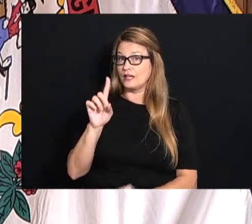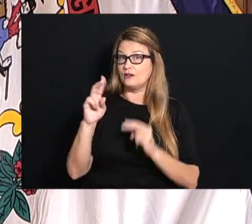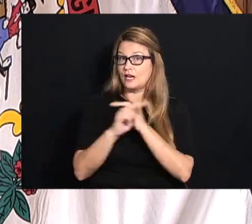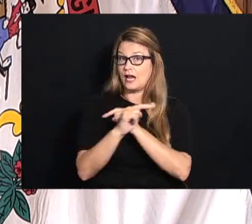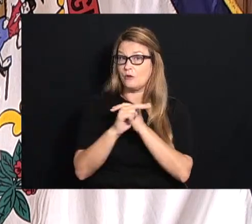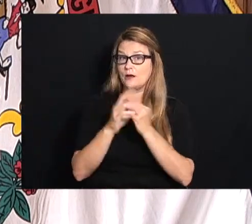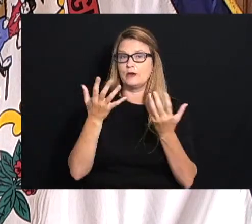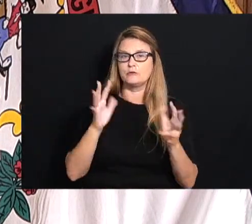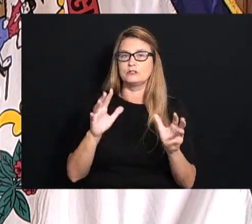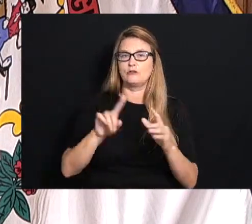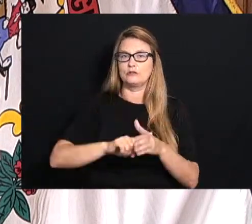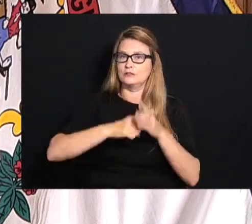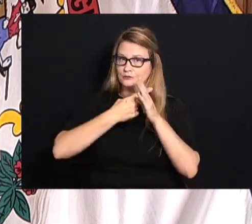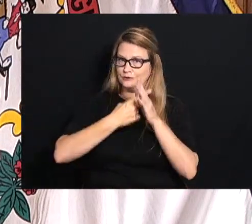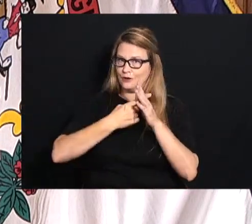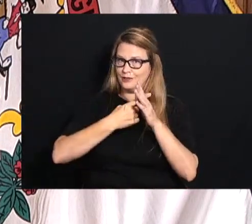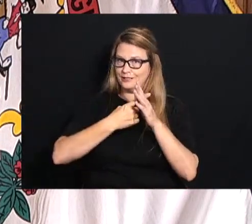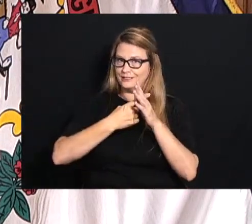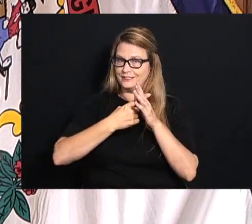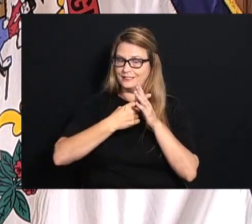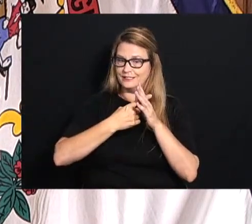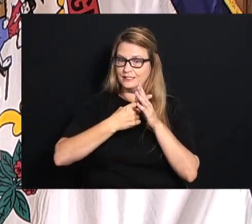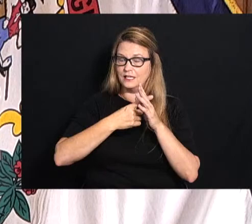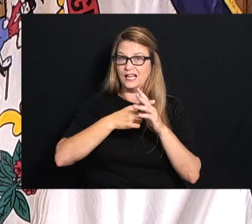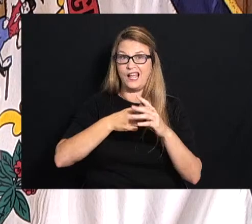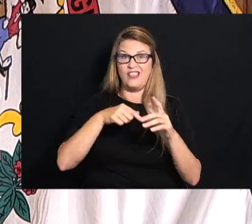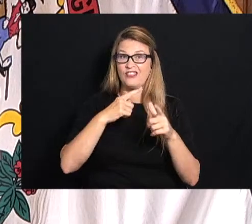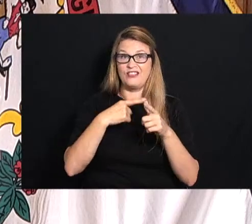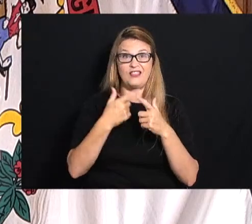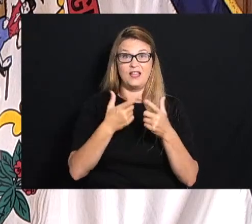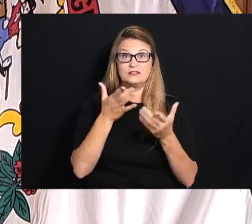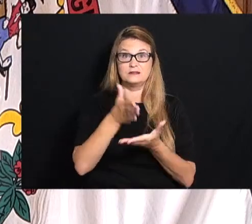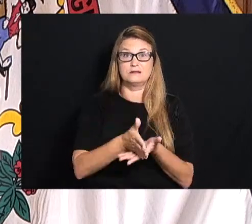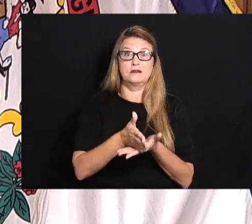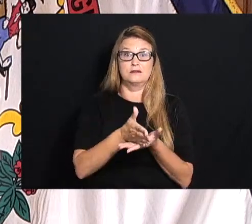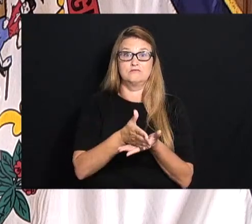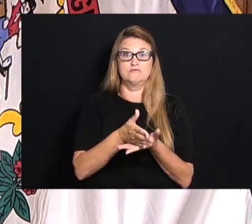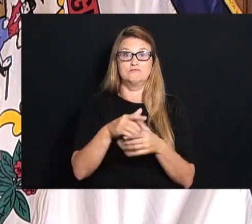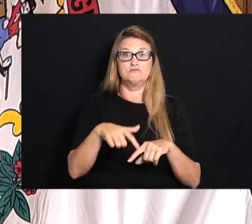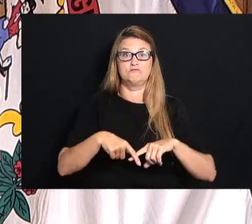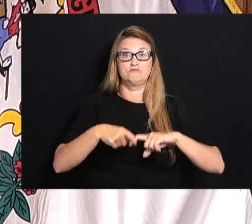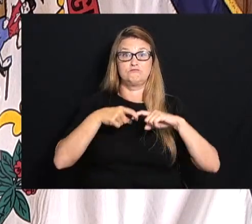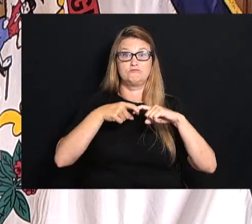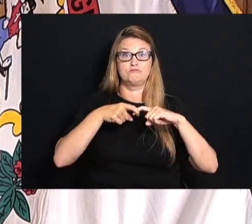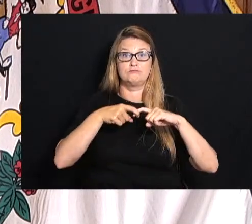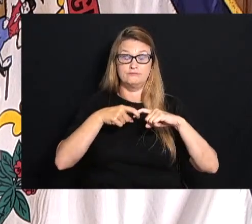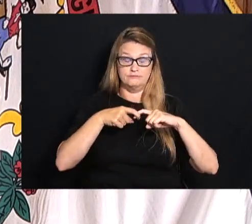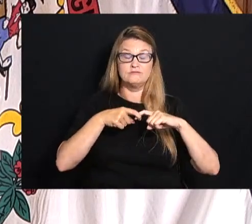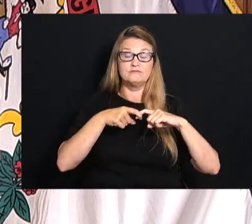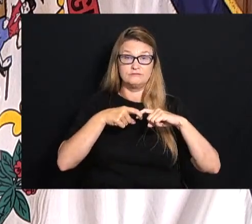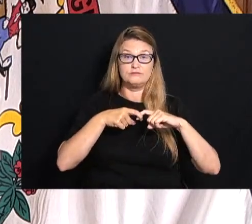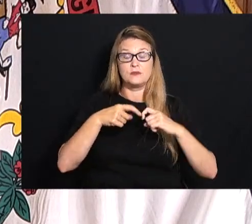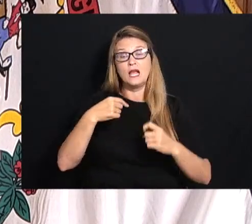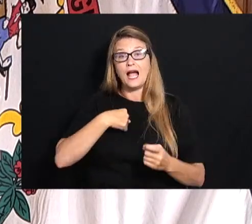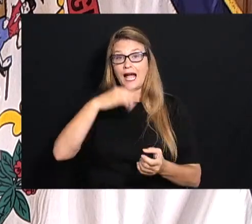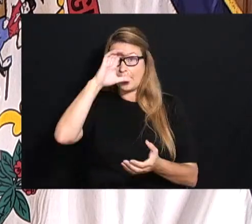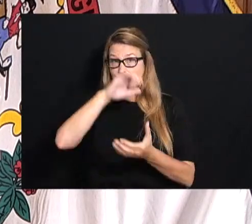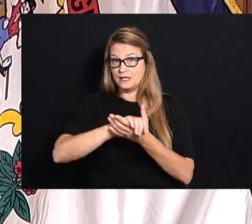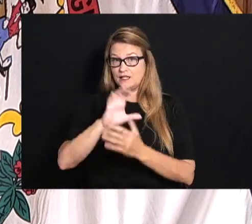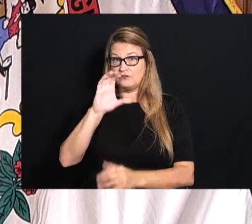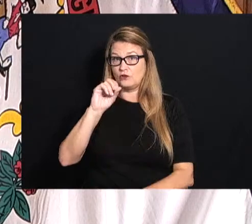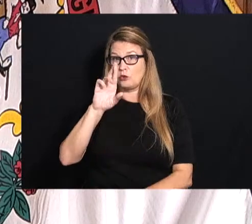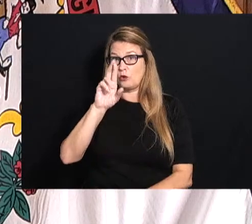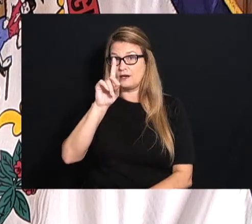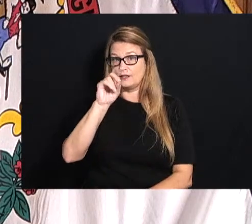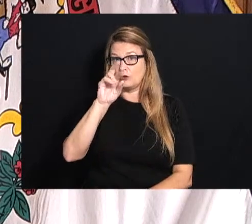born, and then it just stalled, didn't it? It went nowhere. Well, I'm a real believer that quarter H is